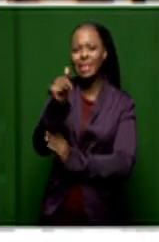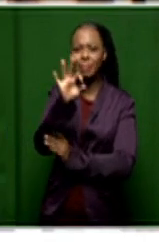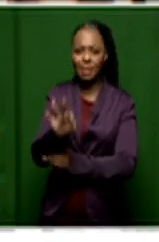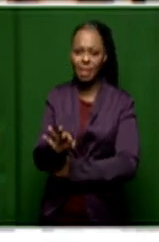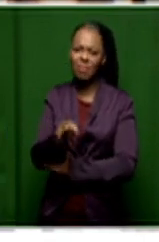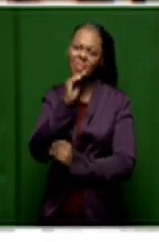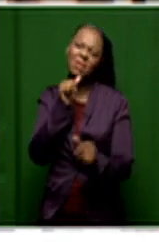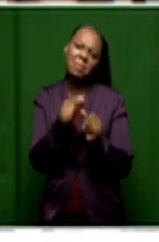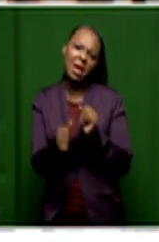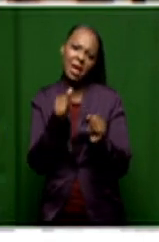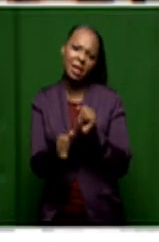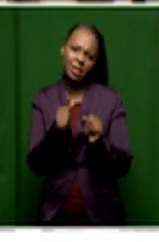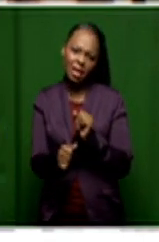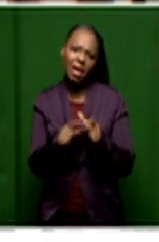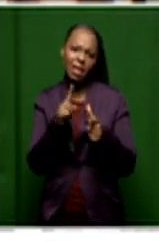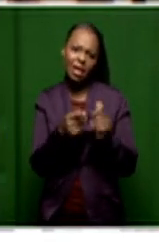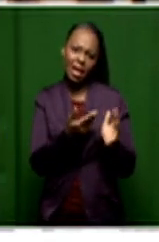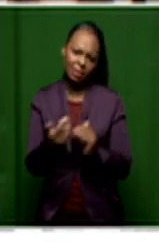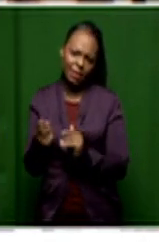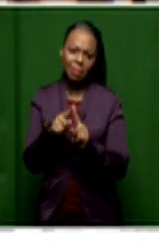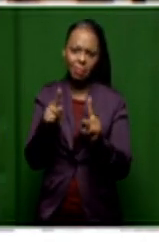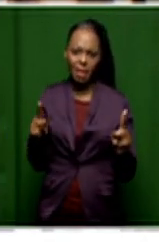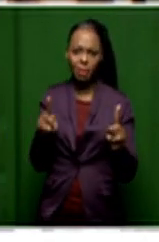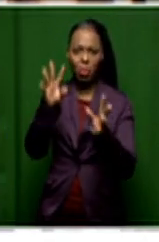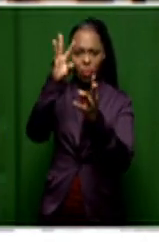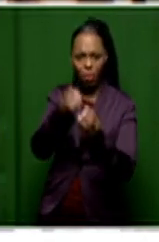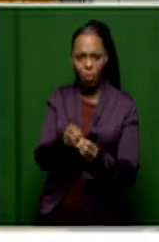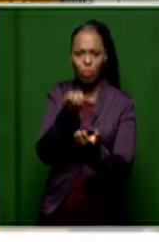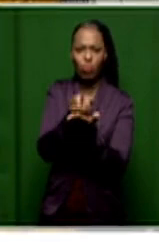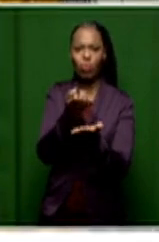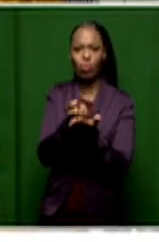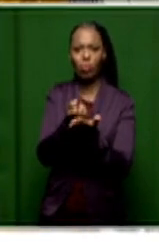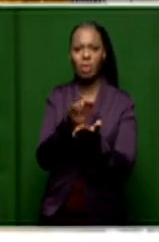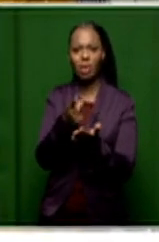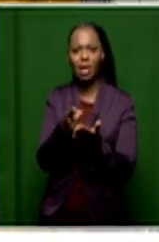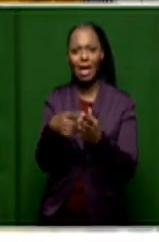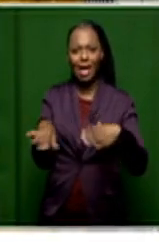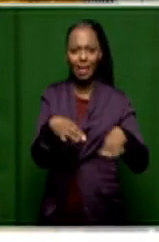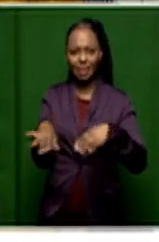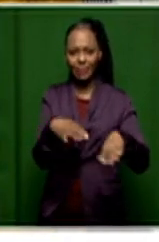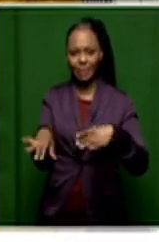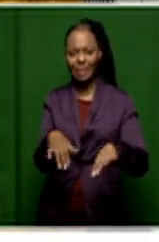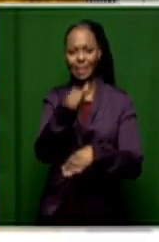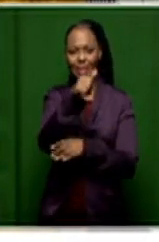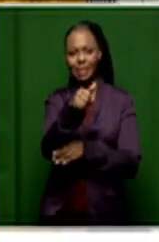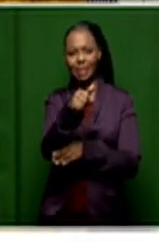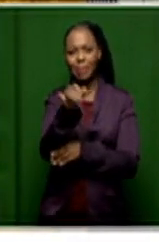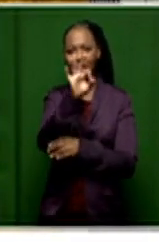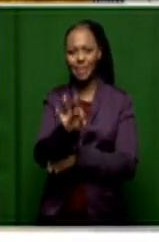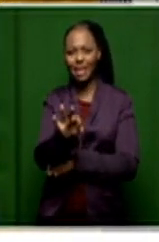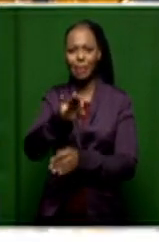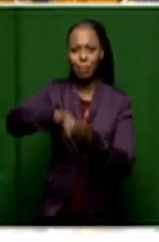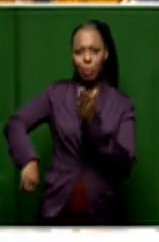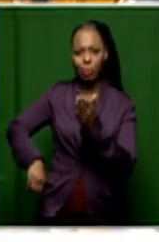had expected, but it still means that the overall level of economic activity was still 6% short of where